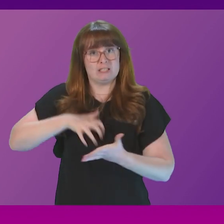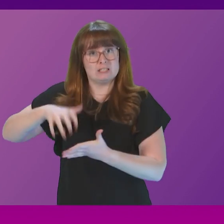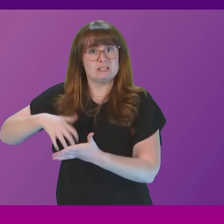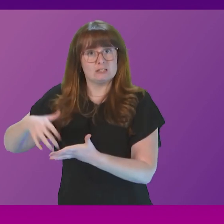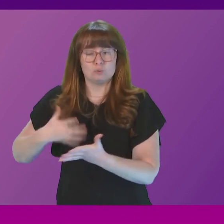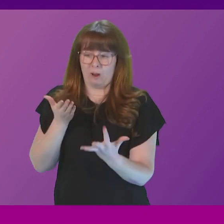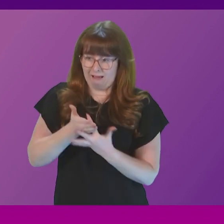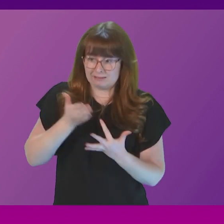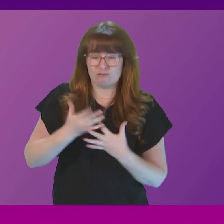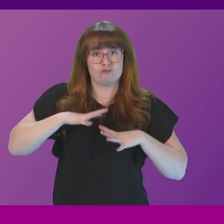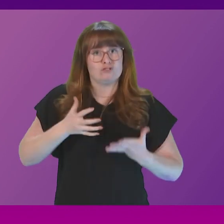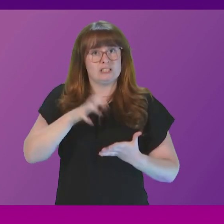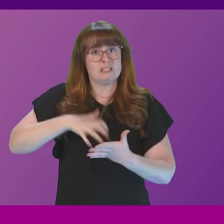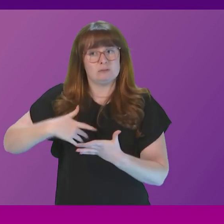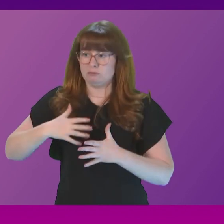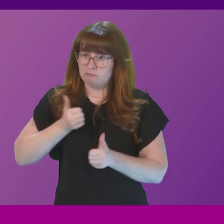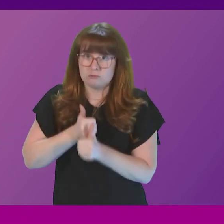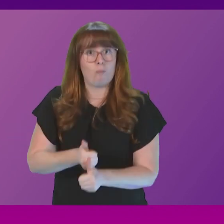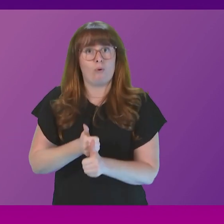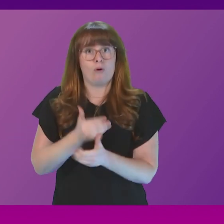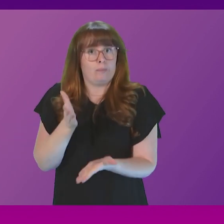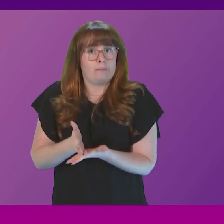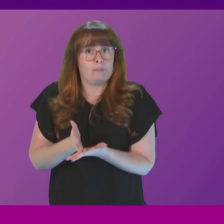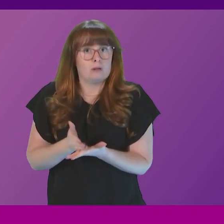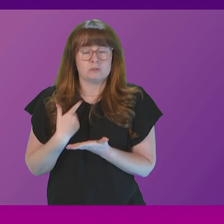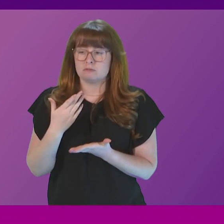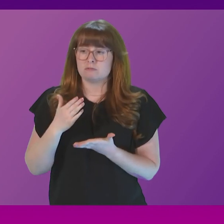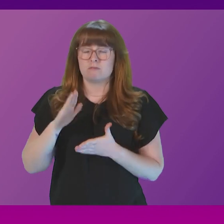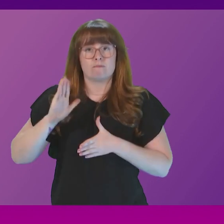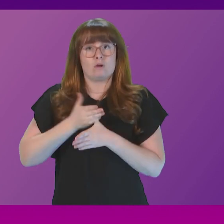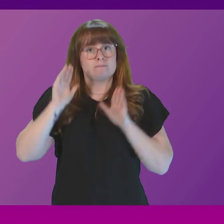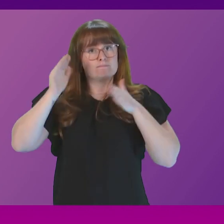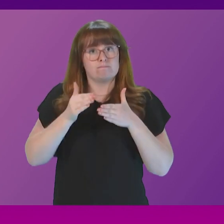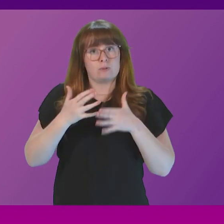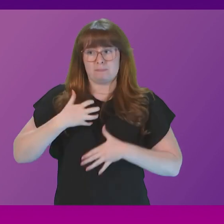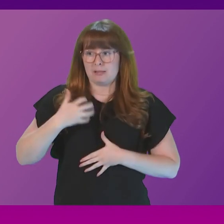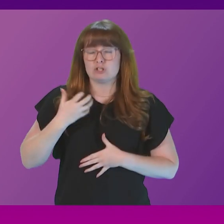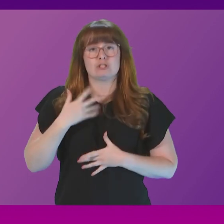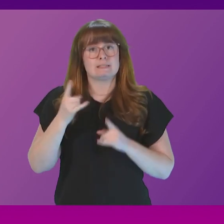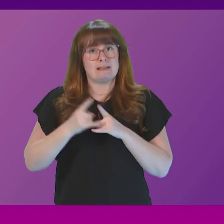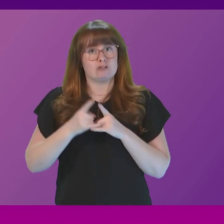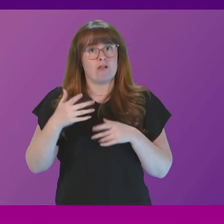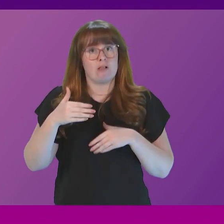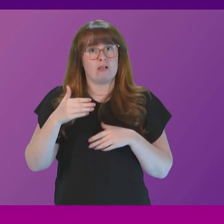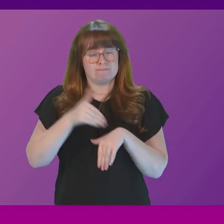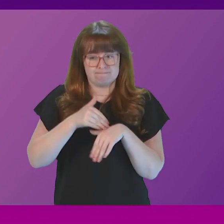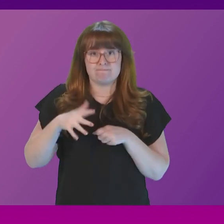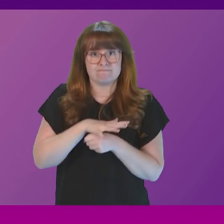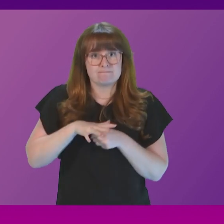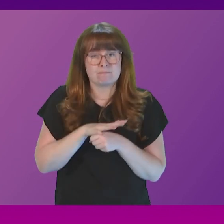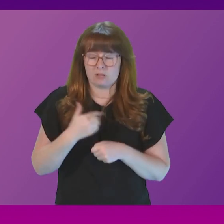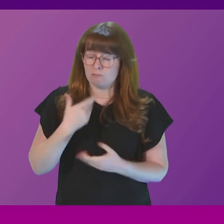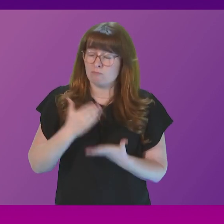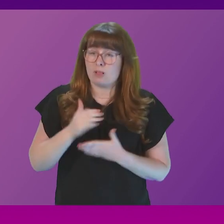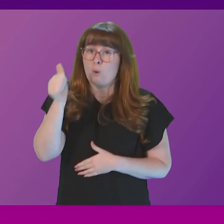support access to transcripts, and initially focused on complainers and sexual offences cases. So it is an issue I'm well